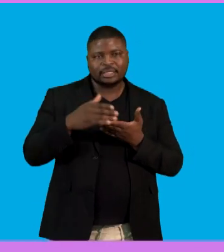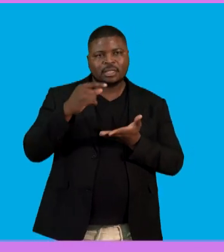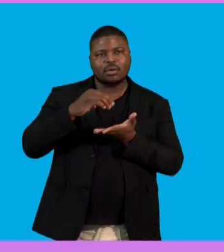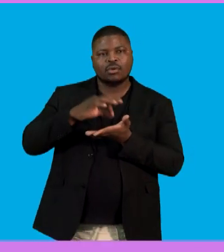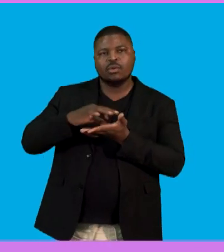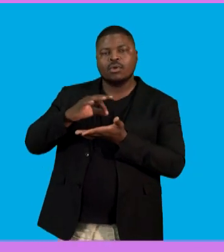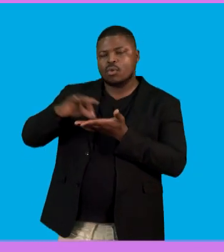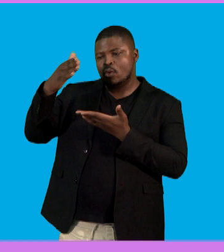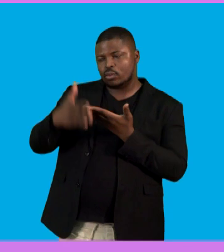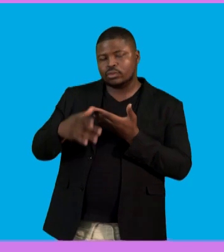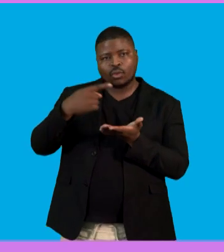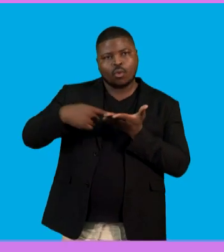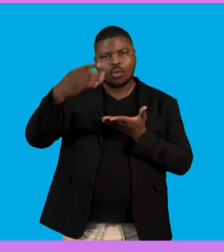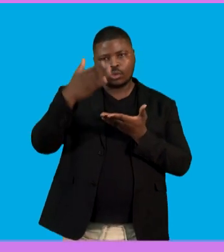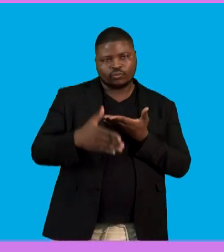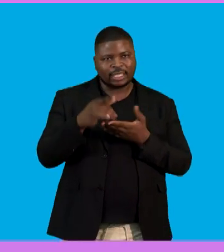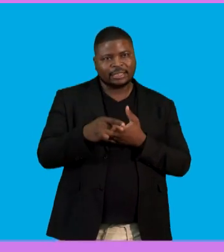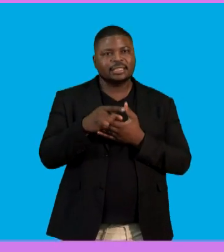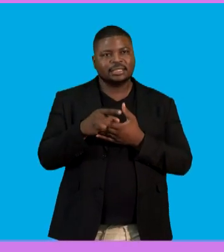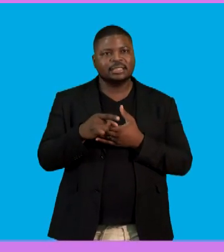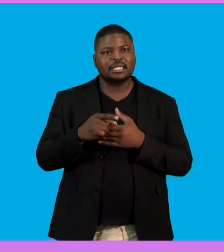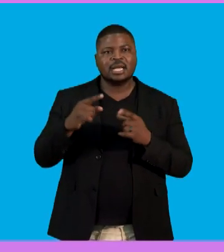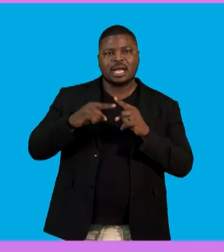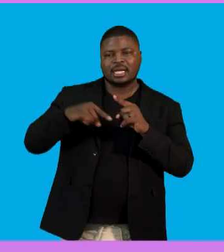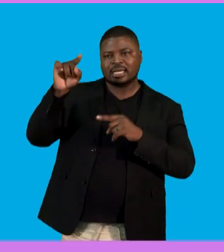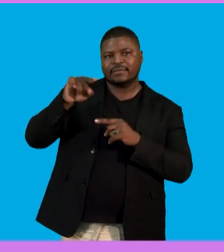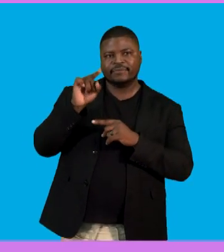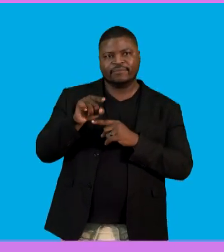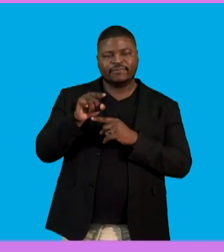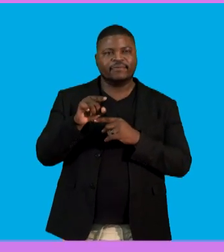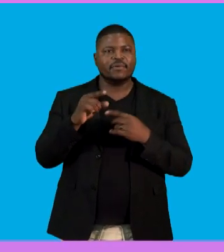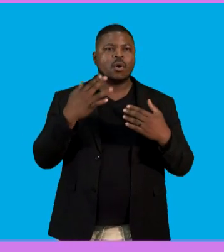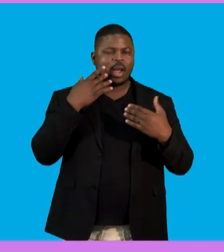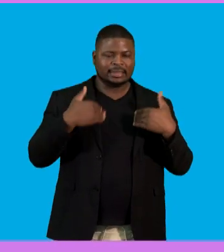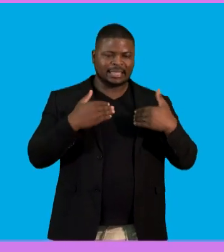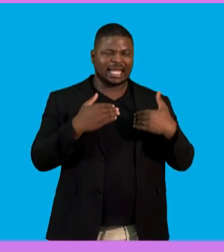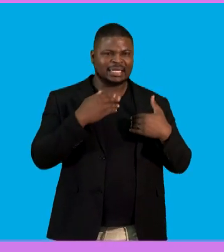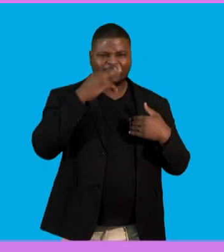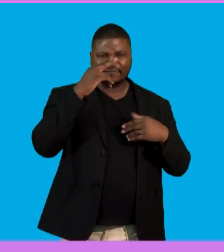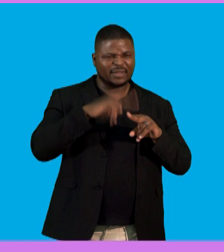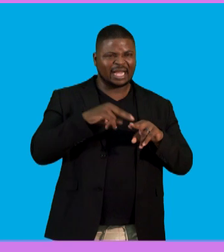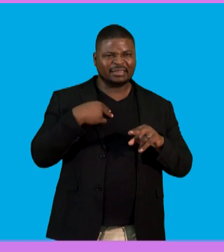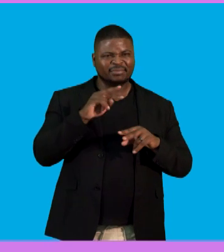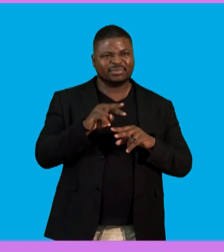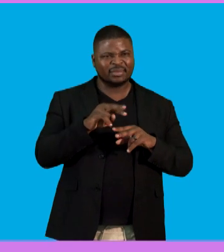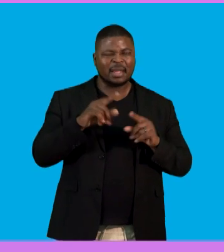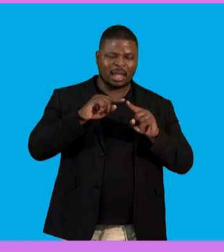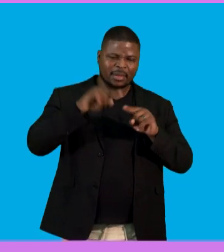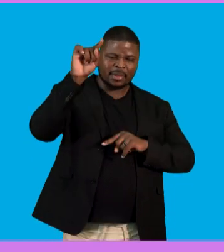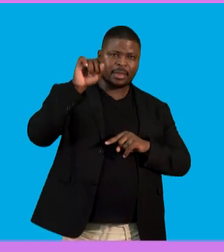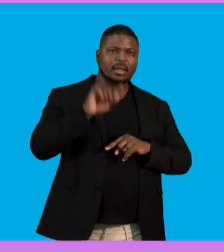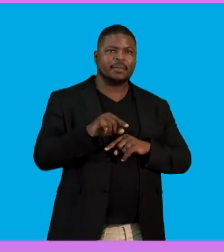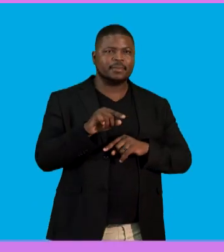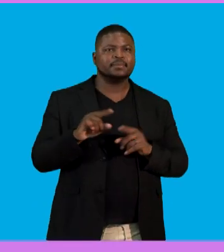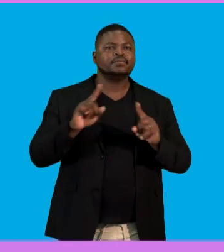beginning. So why does it look so funny? If we can check, here it's our service charge, which is 100 rand. But then this amount